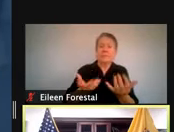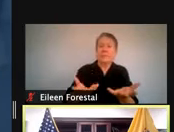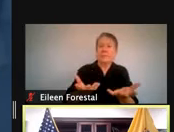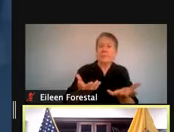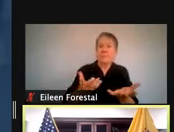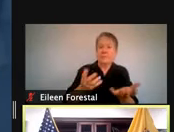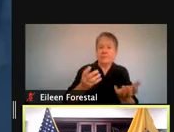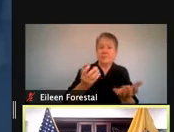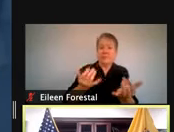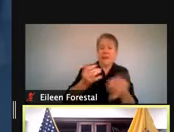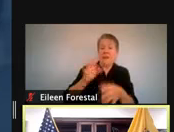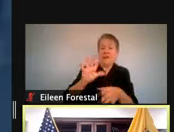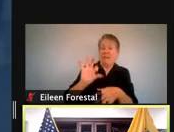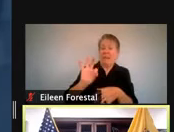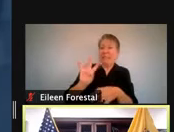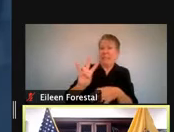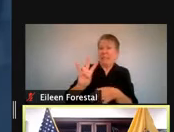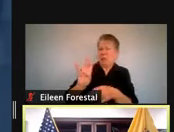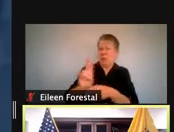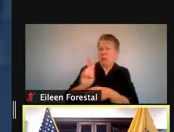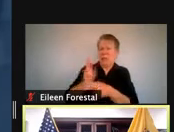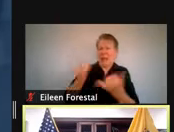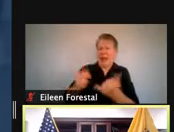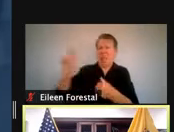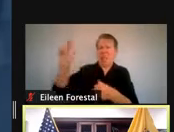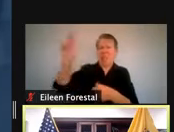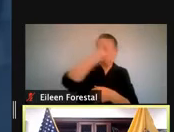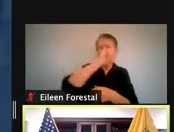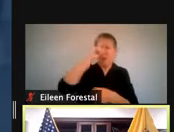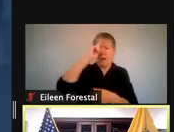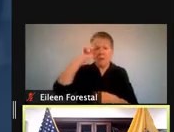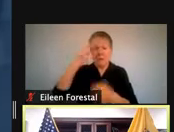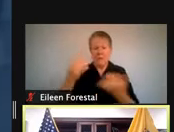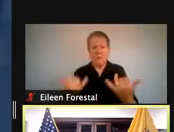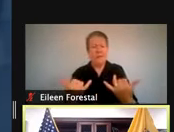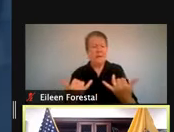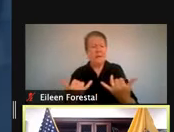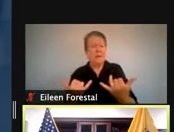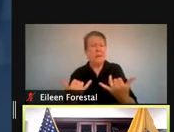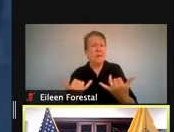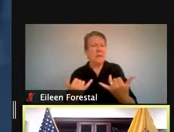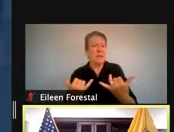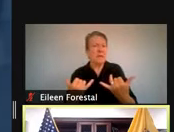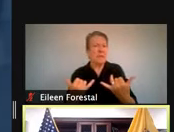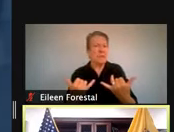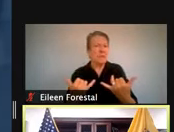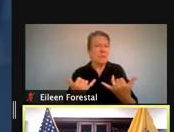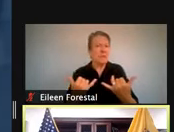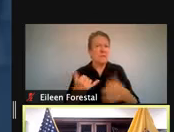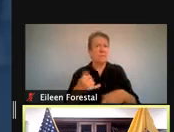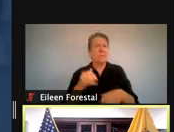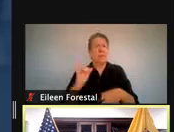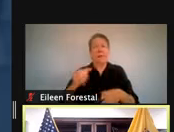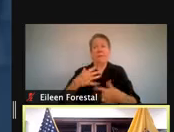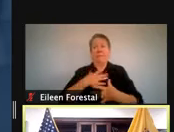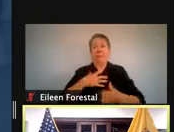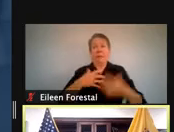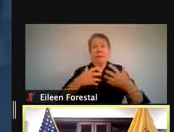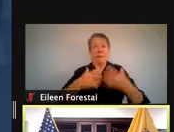would expect, God willing, when we get this through this surge, that those ventilators that are in the field will ultimately